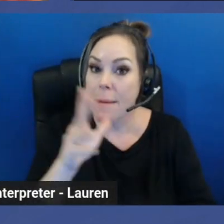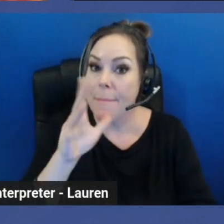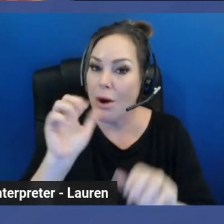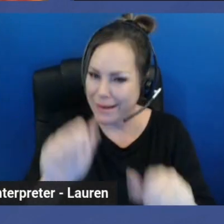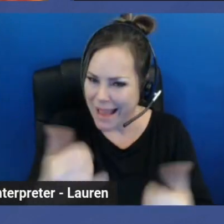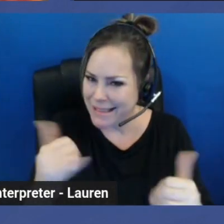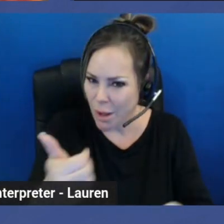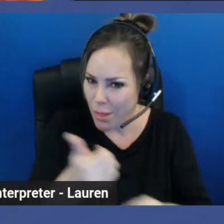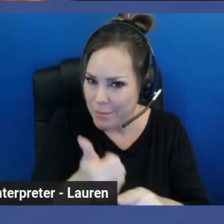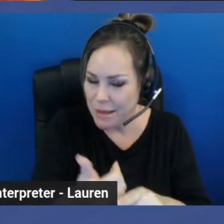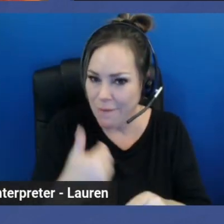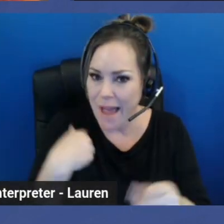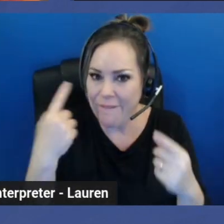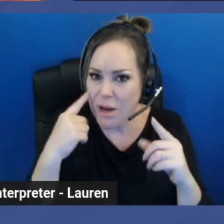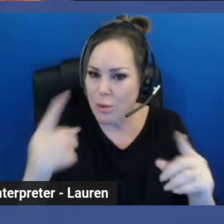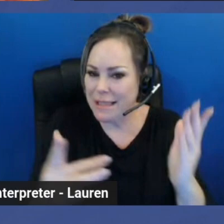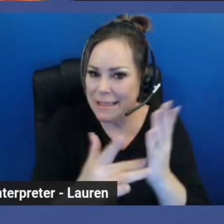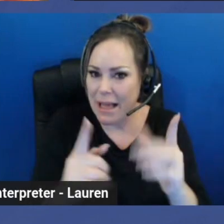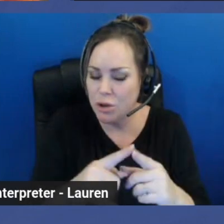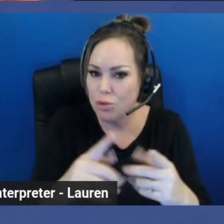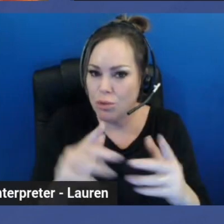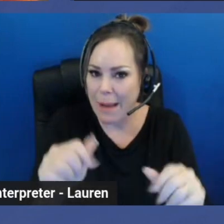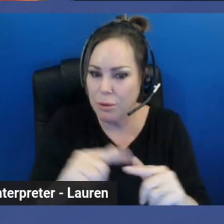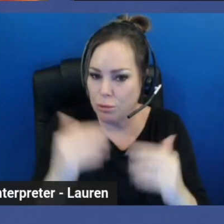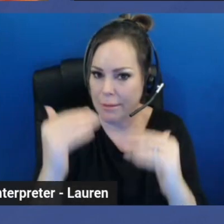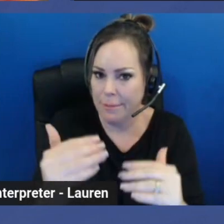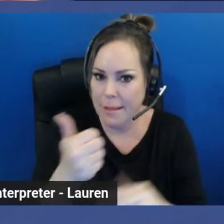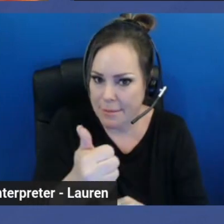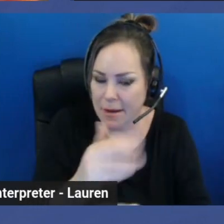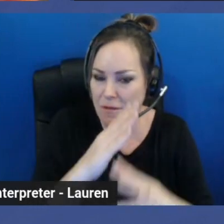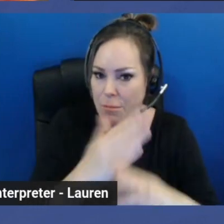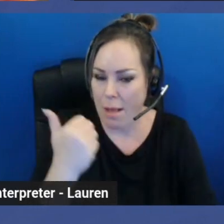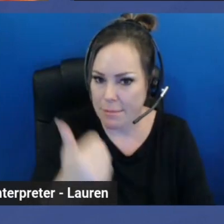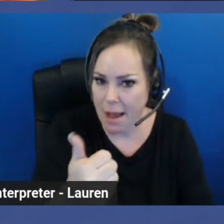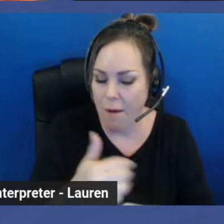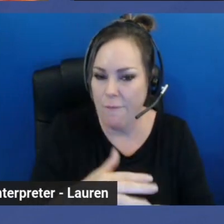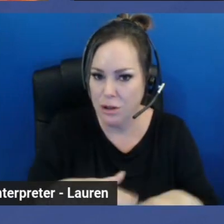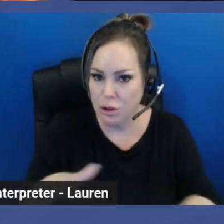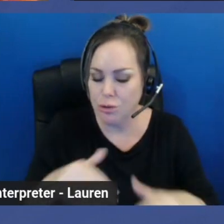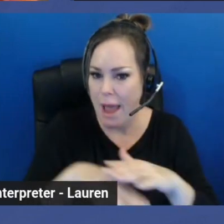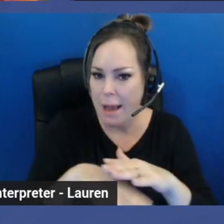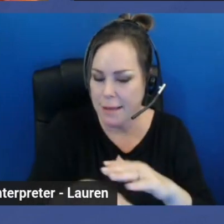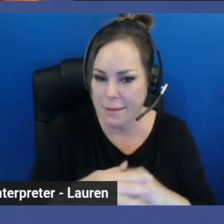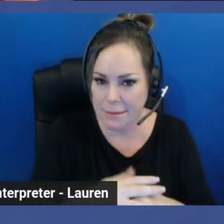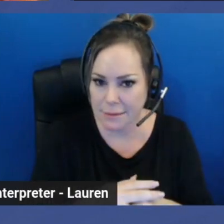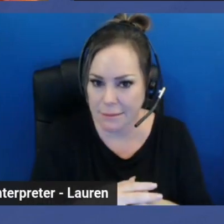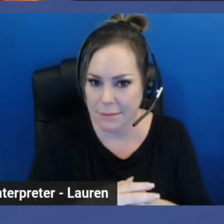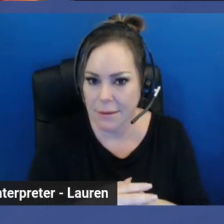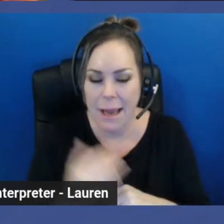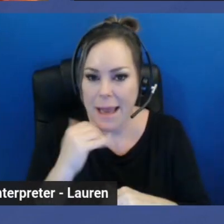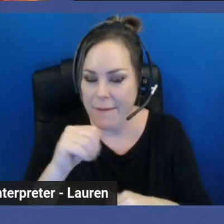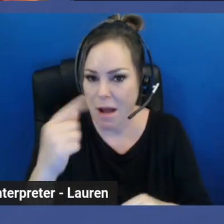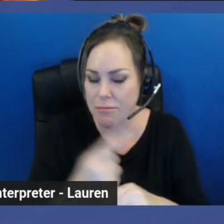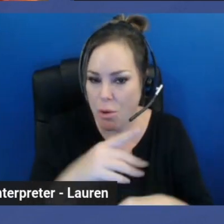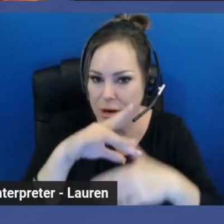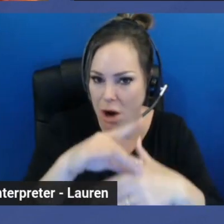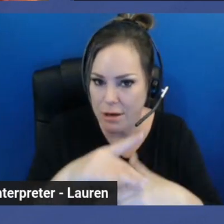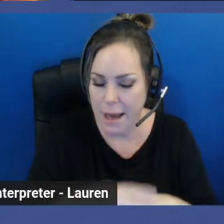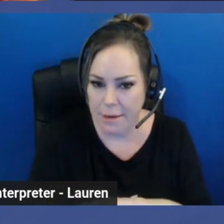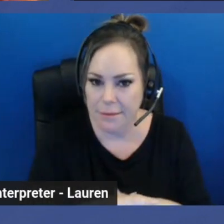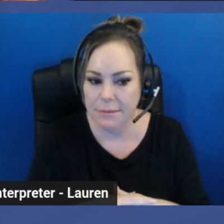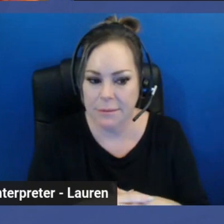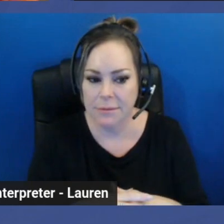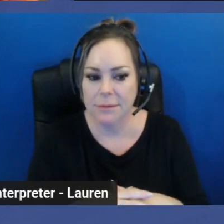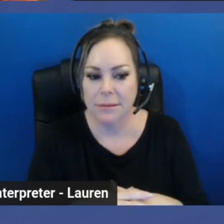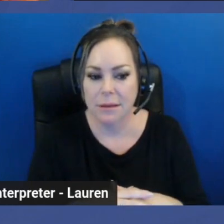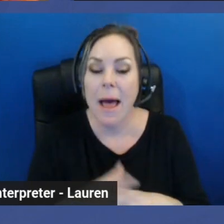increasingly effective technology to be able to block their children's access to inappropriate content that